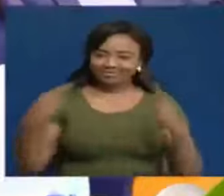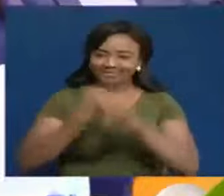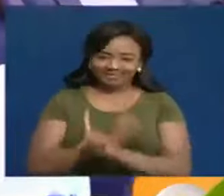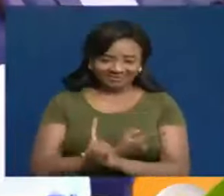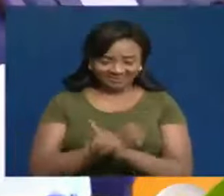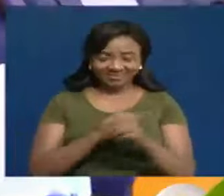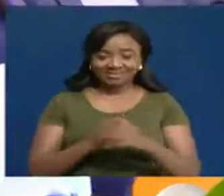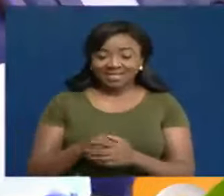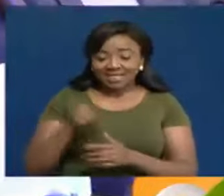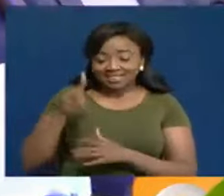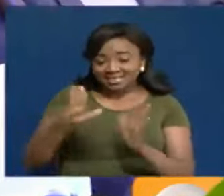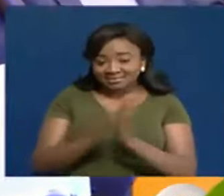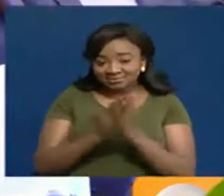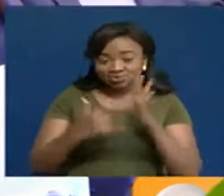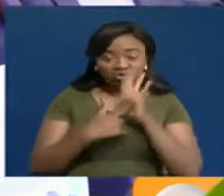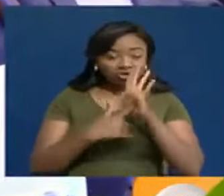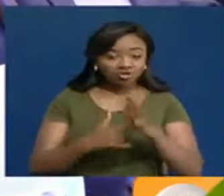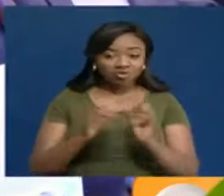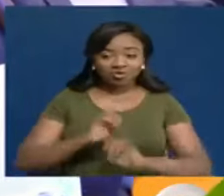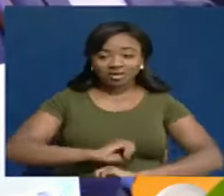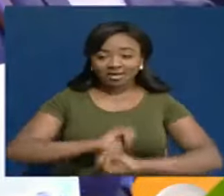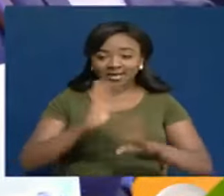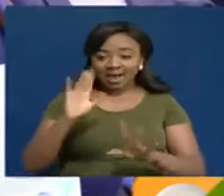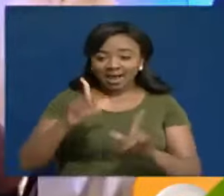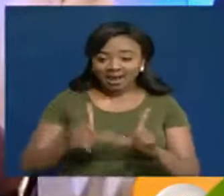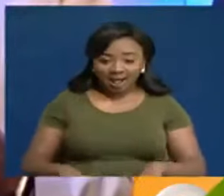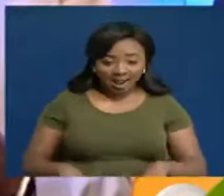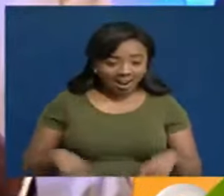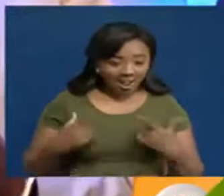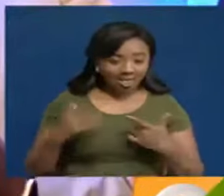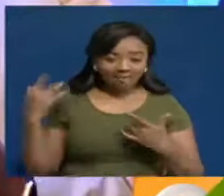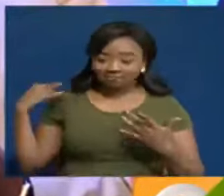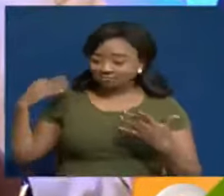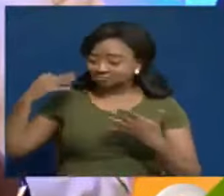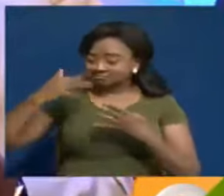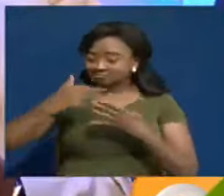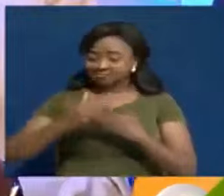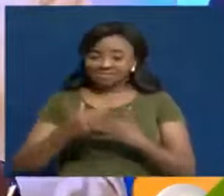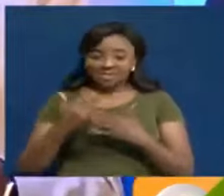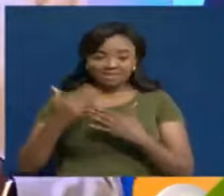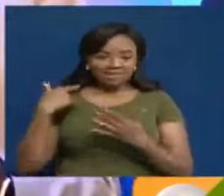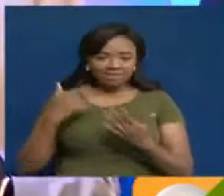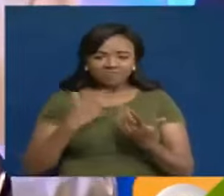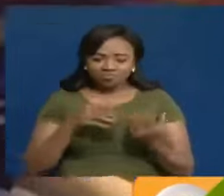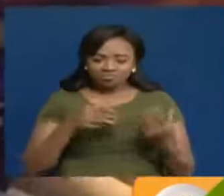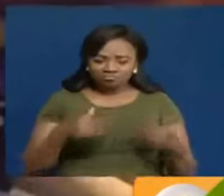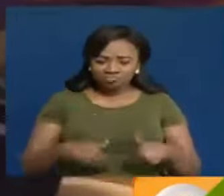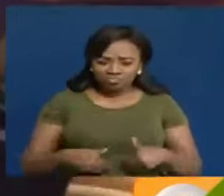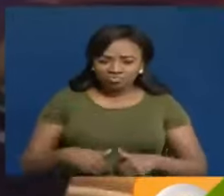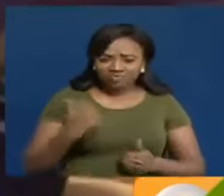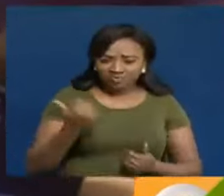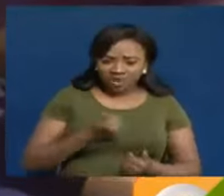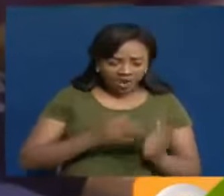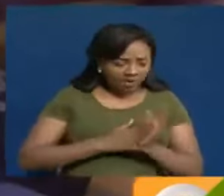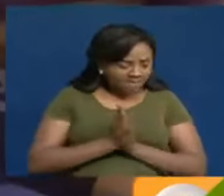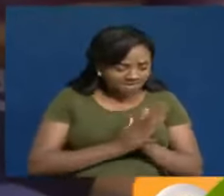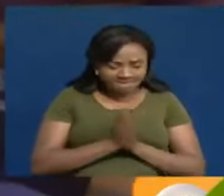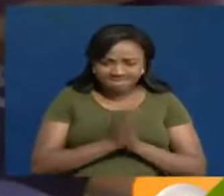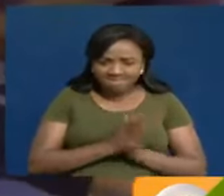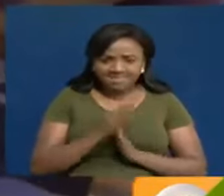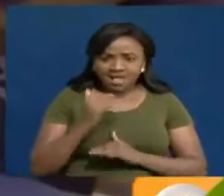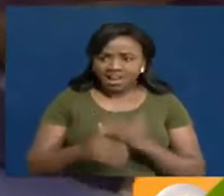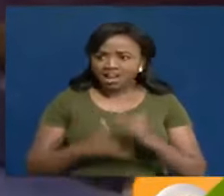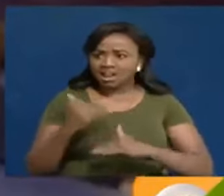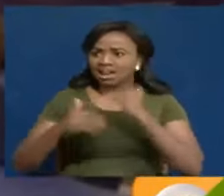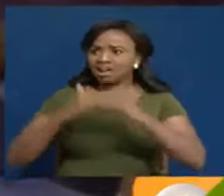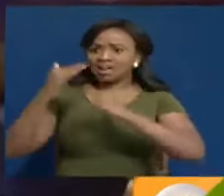legacy of Martha Karua, tracing her evolution from a spirited young girl to a trailblazing leader in